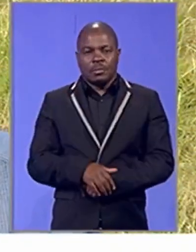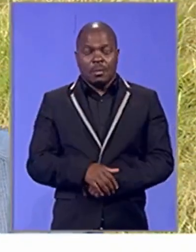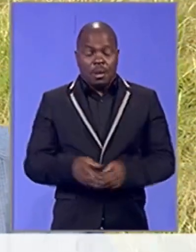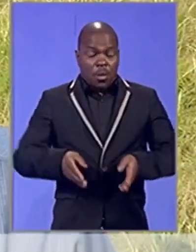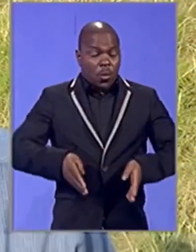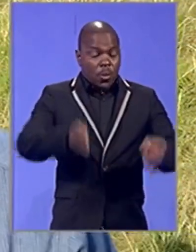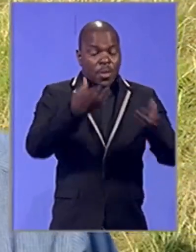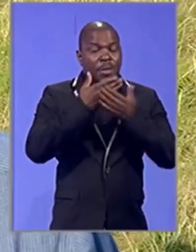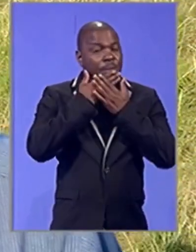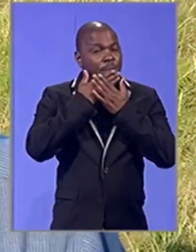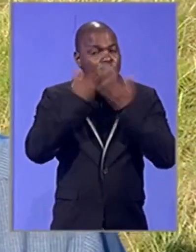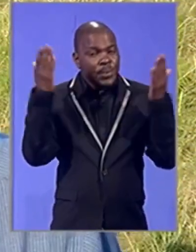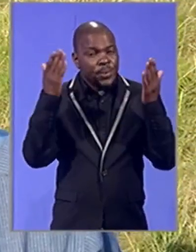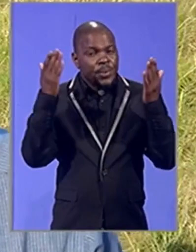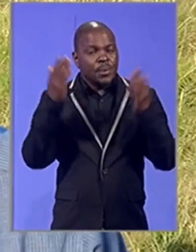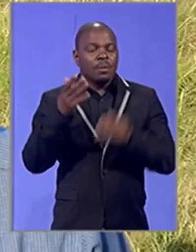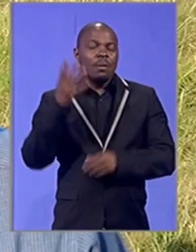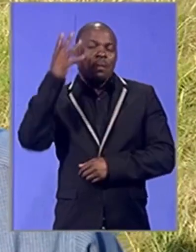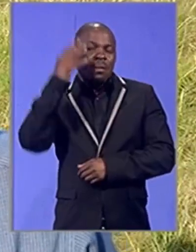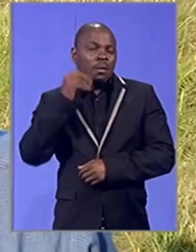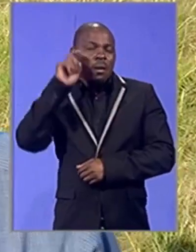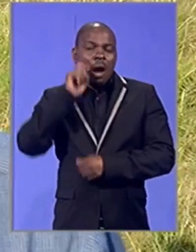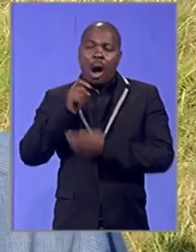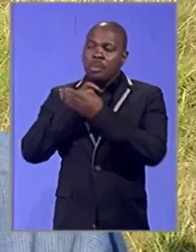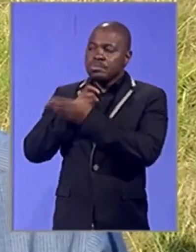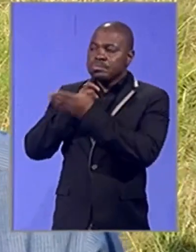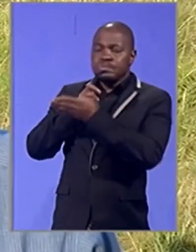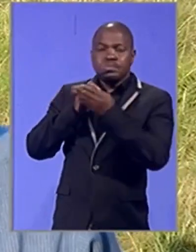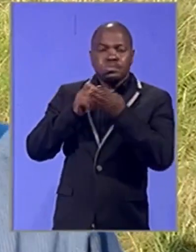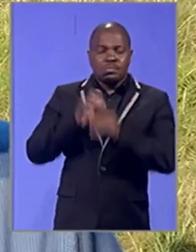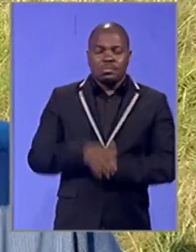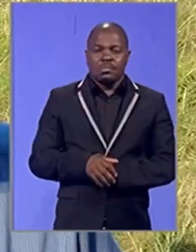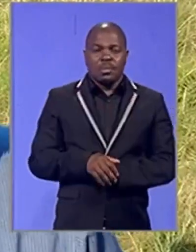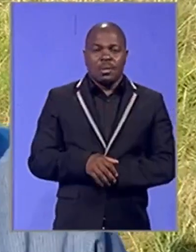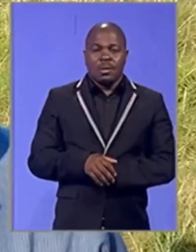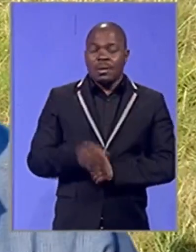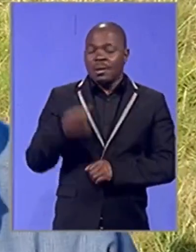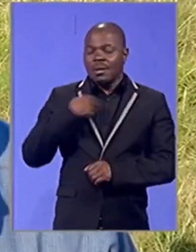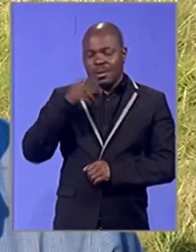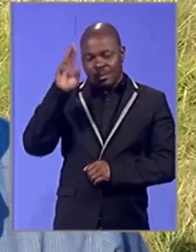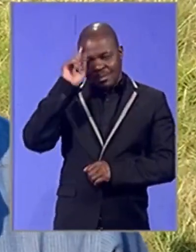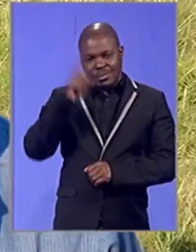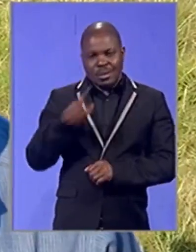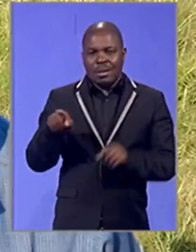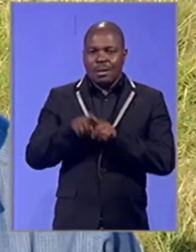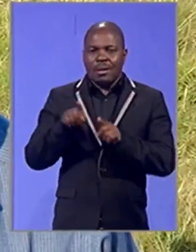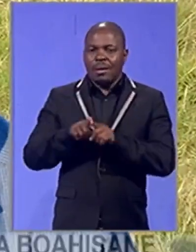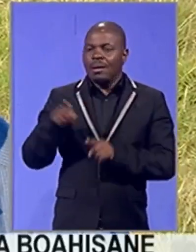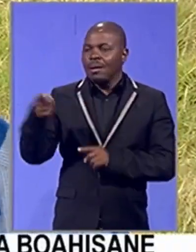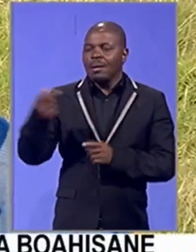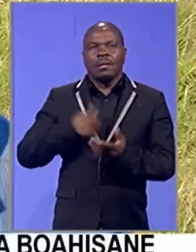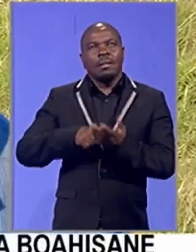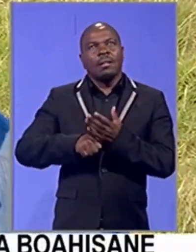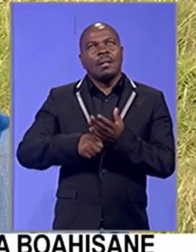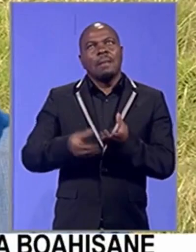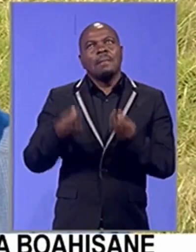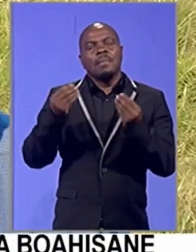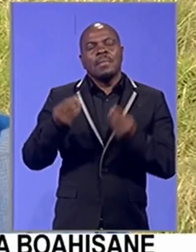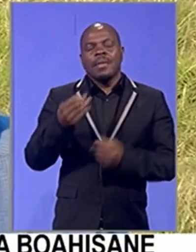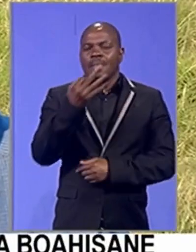ha. Re na le maqheku yana hae monana. Ke hopole ka ga kgola magolo a mararo.